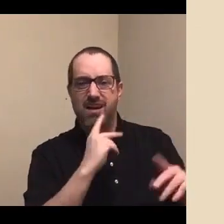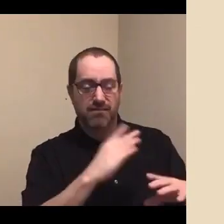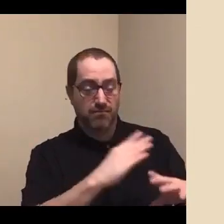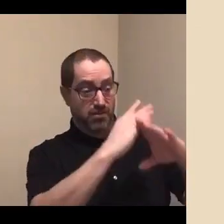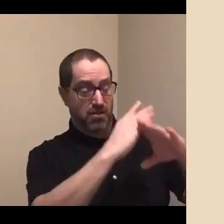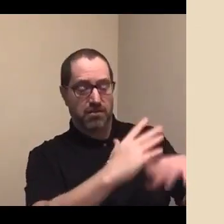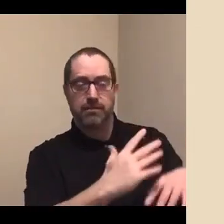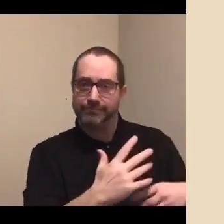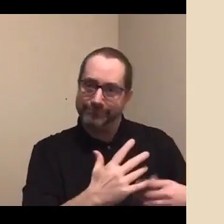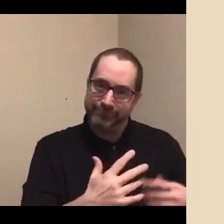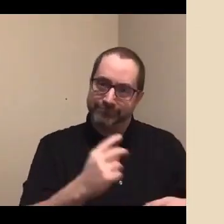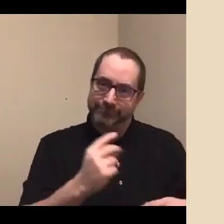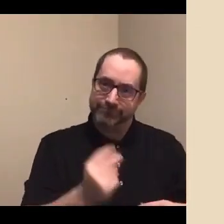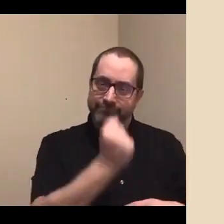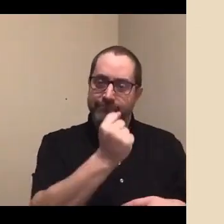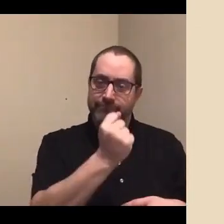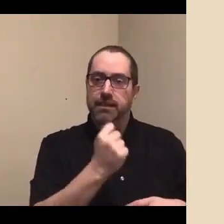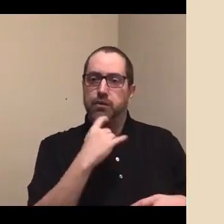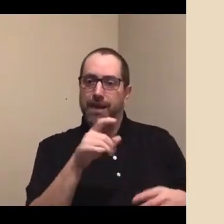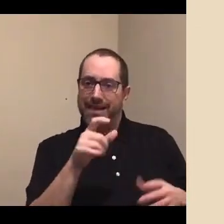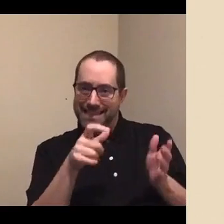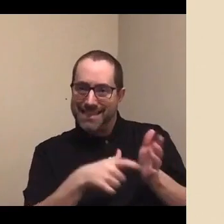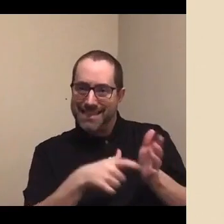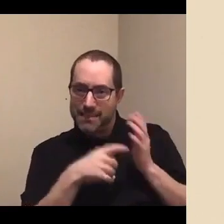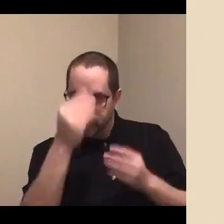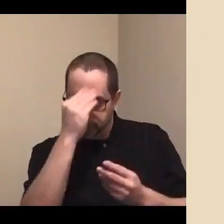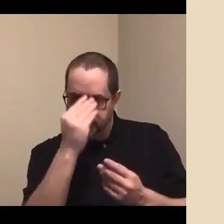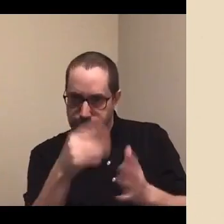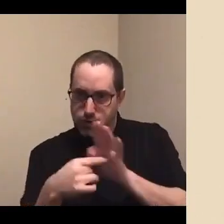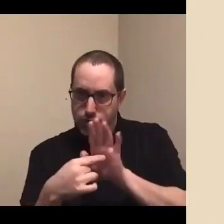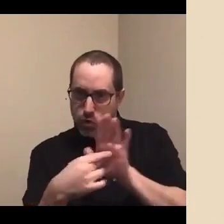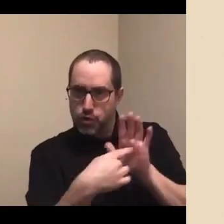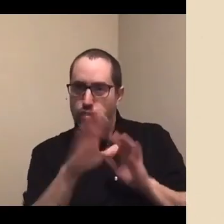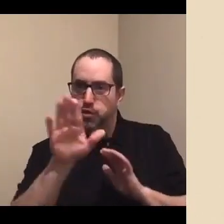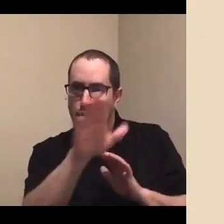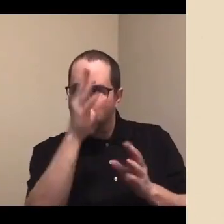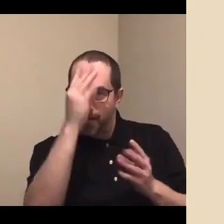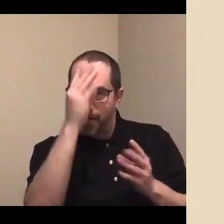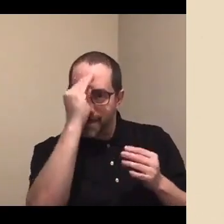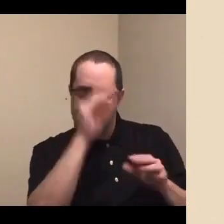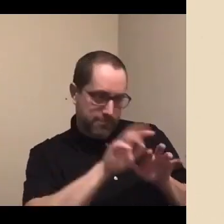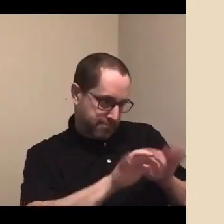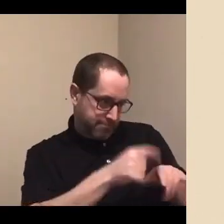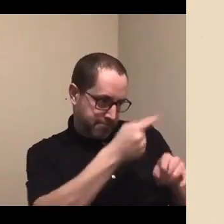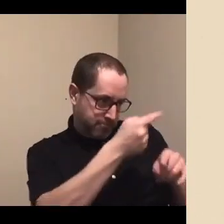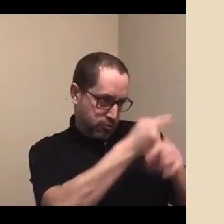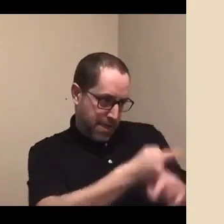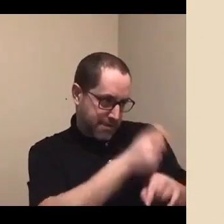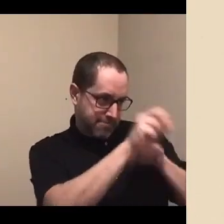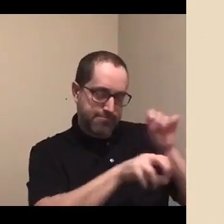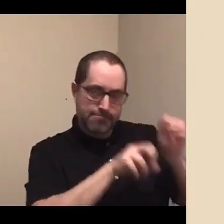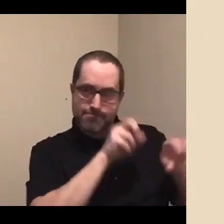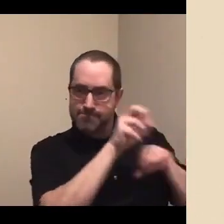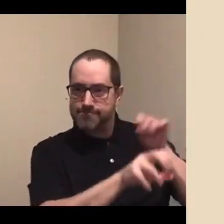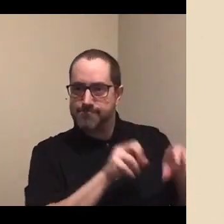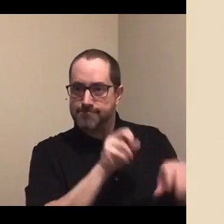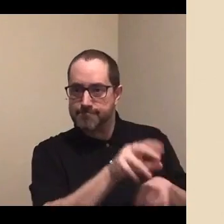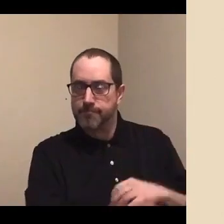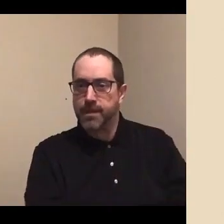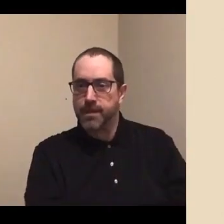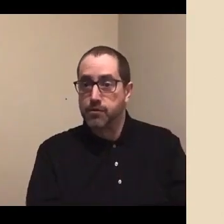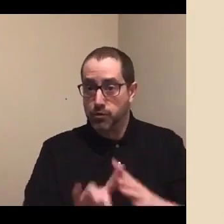the required information that you are going to be needing to enter in so that you know what to expect. So to get started,